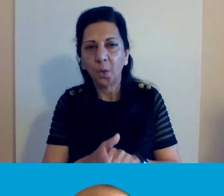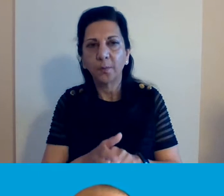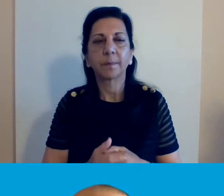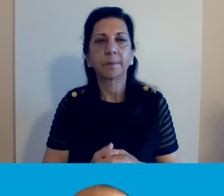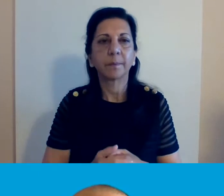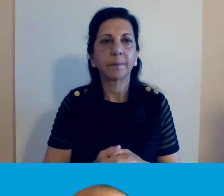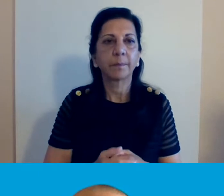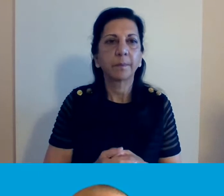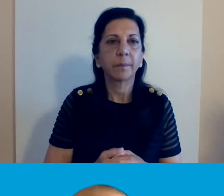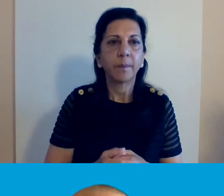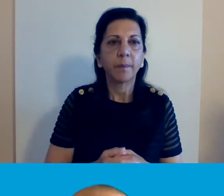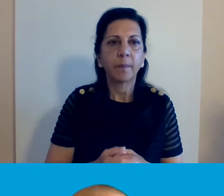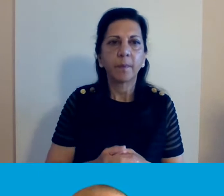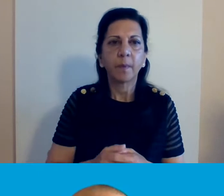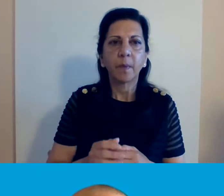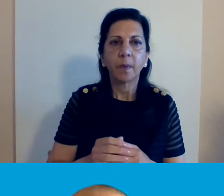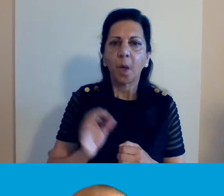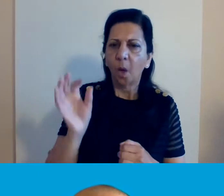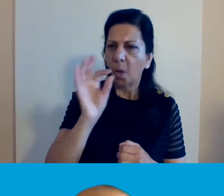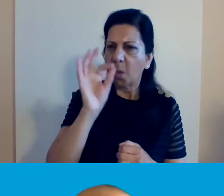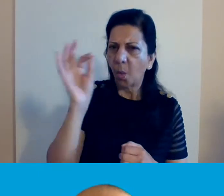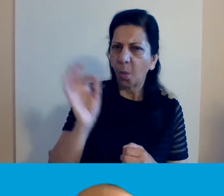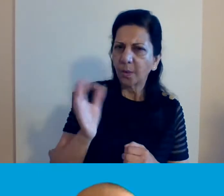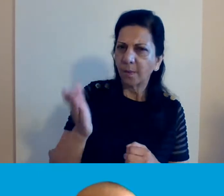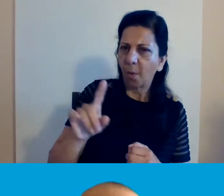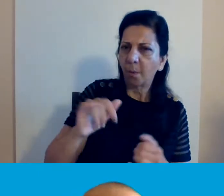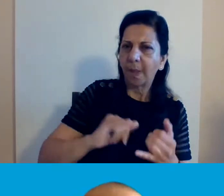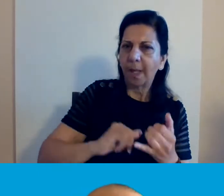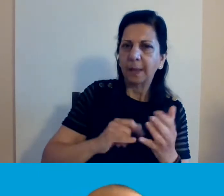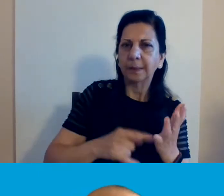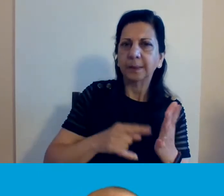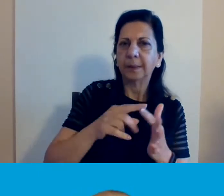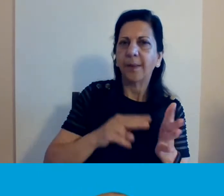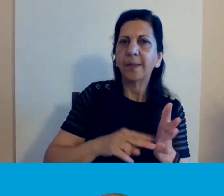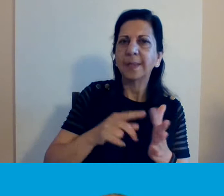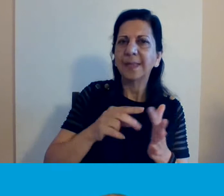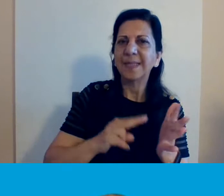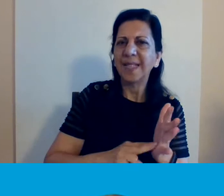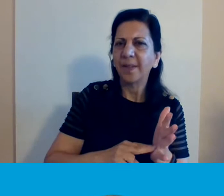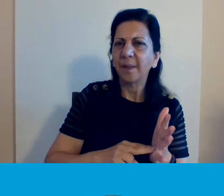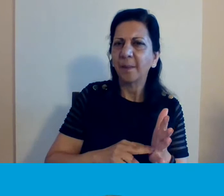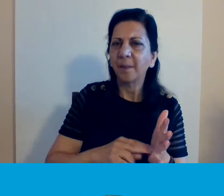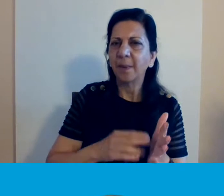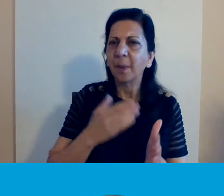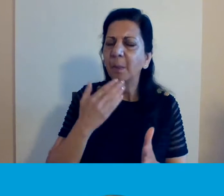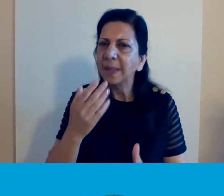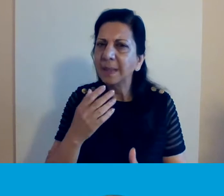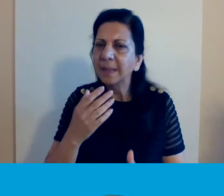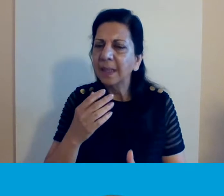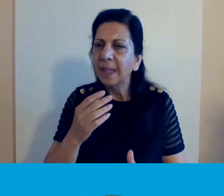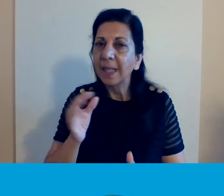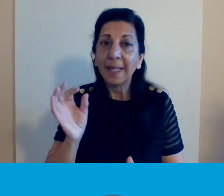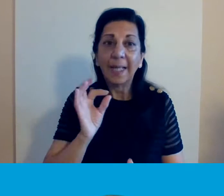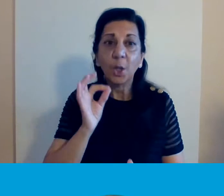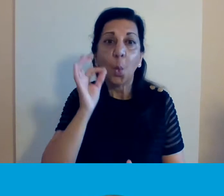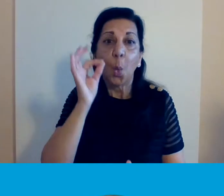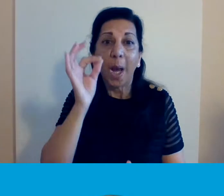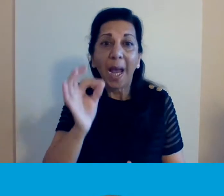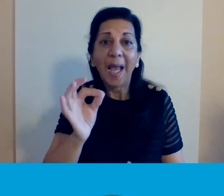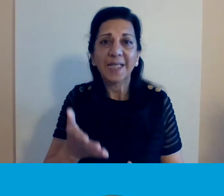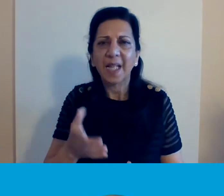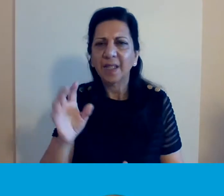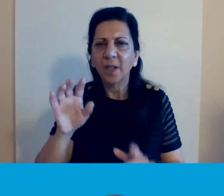There's a question from Stephen. Stephen, could I ask you to ask that question? Because I don't fully understand it from what